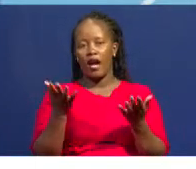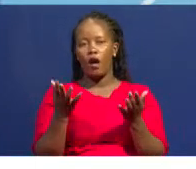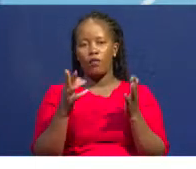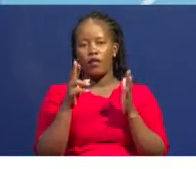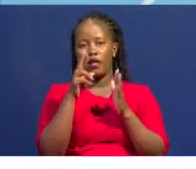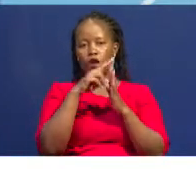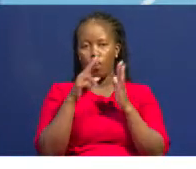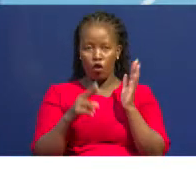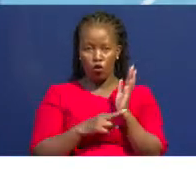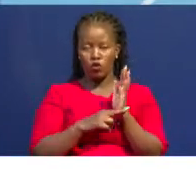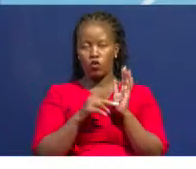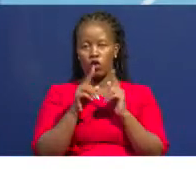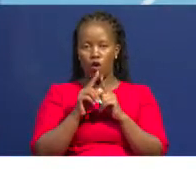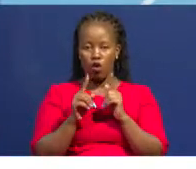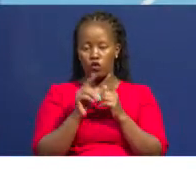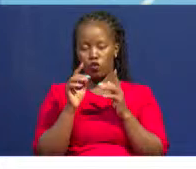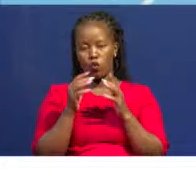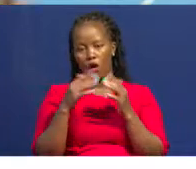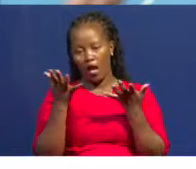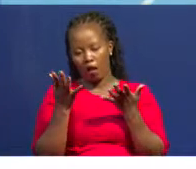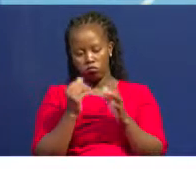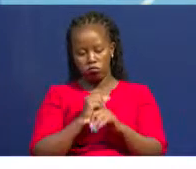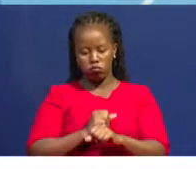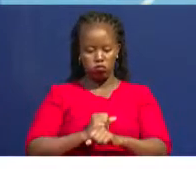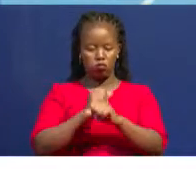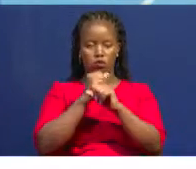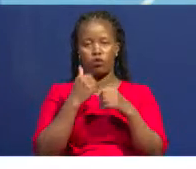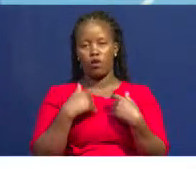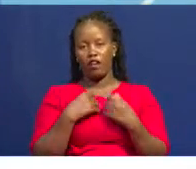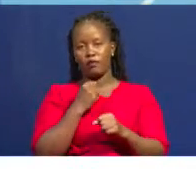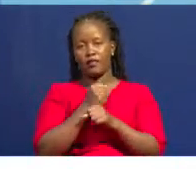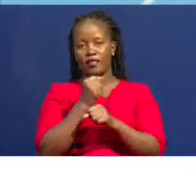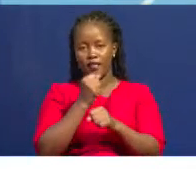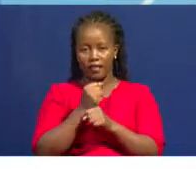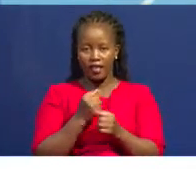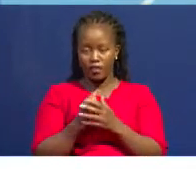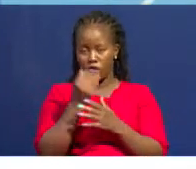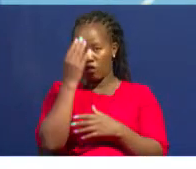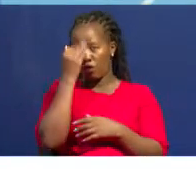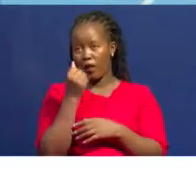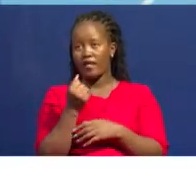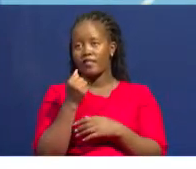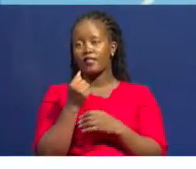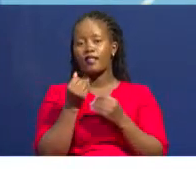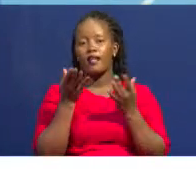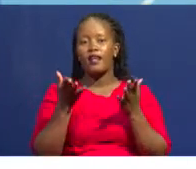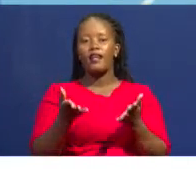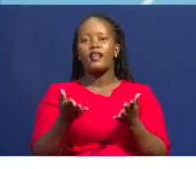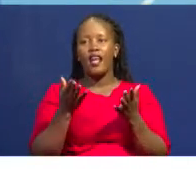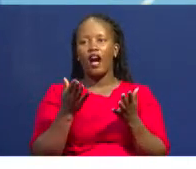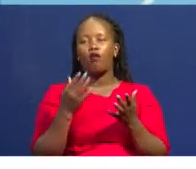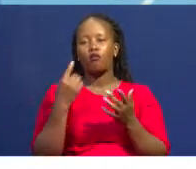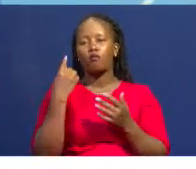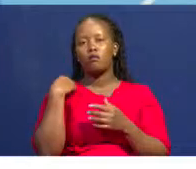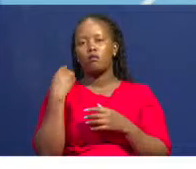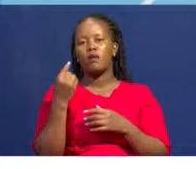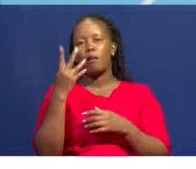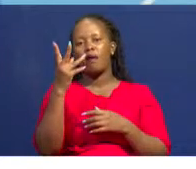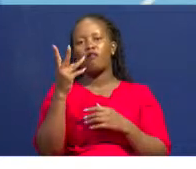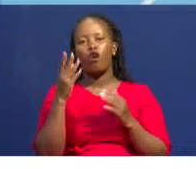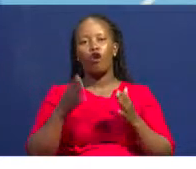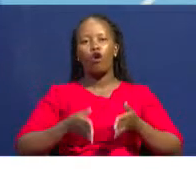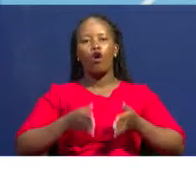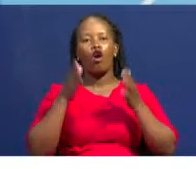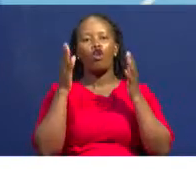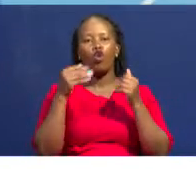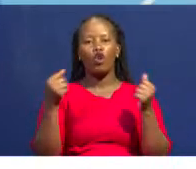regulations and enforcement measures have been, because the Deputy Director here has talked about now you're number 4 in terms of the road accidents